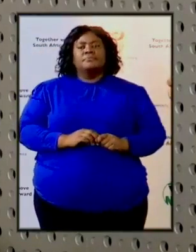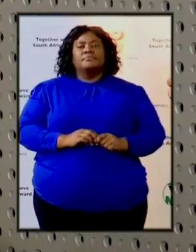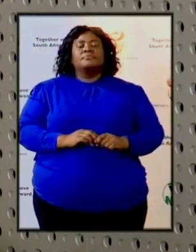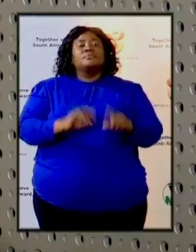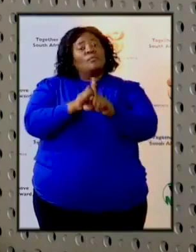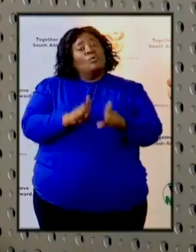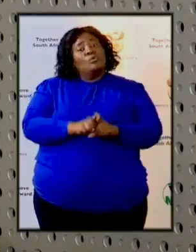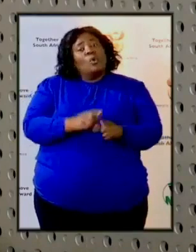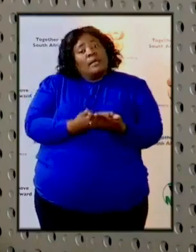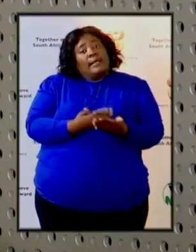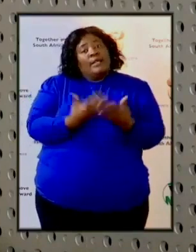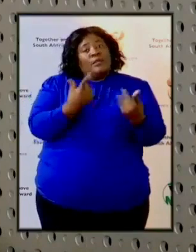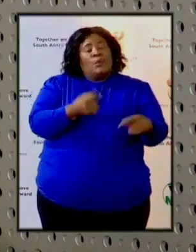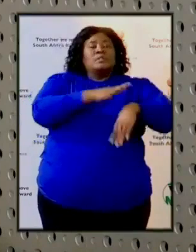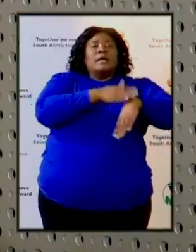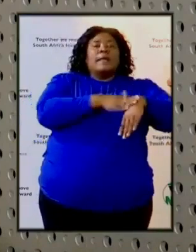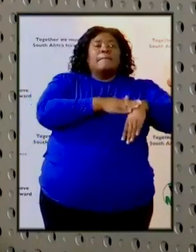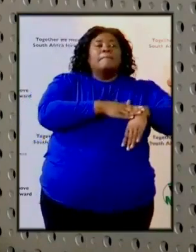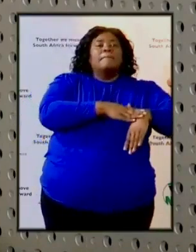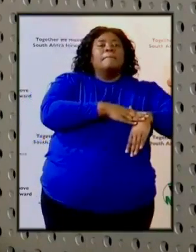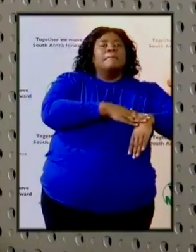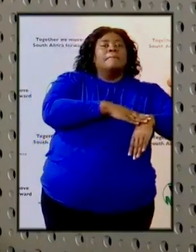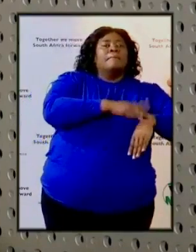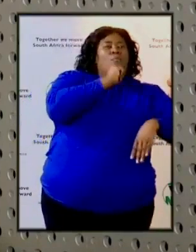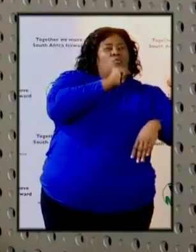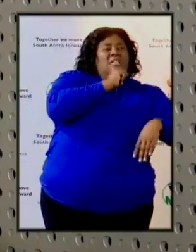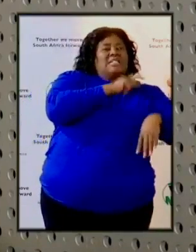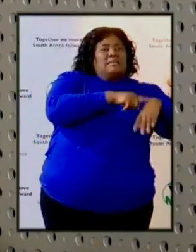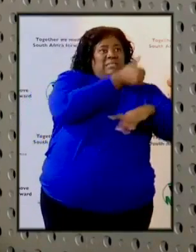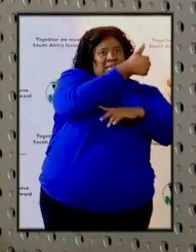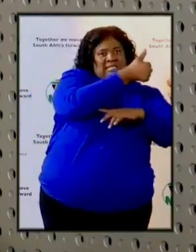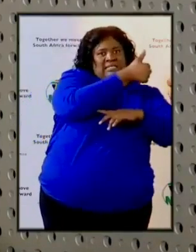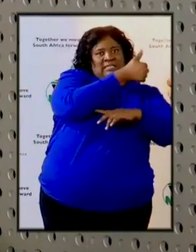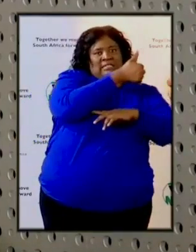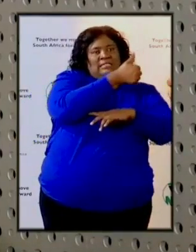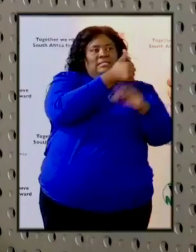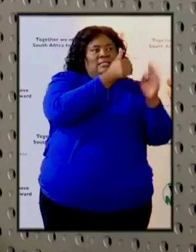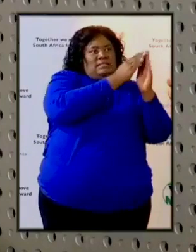that between 6 a.m. and 9 a.m.